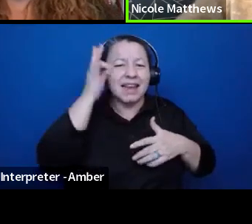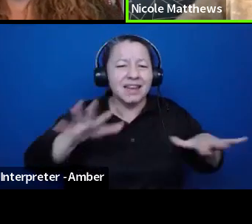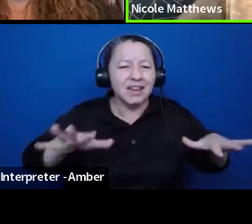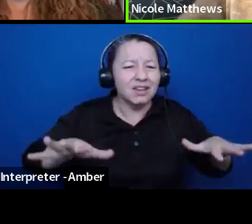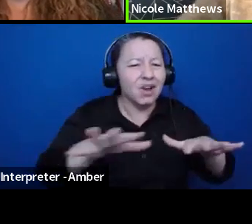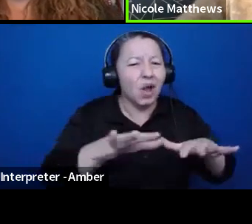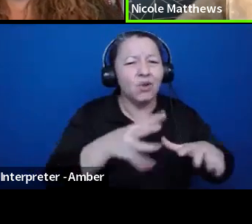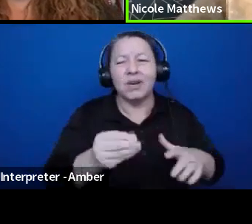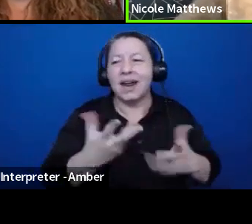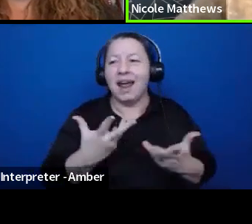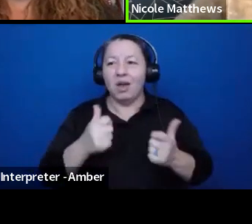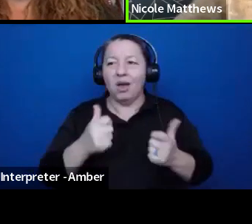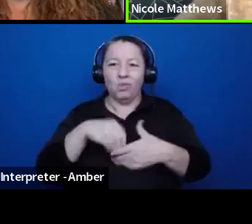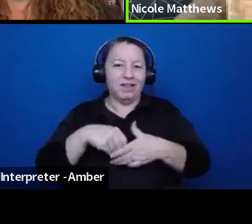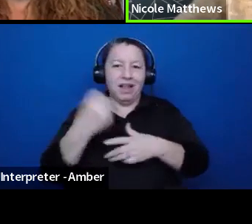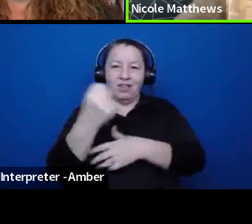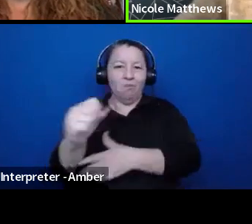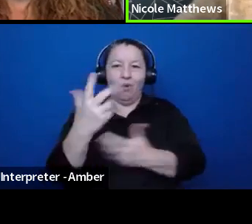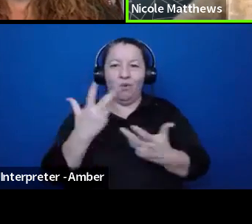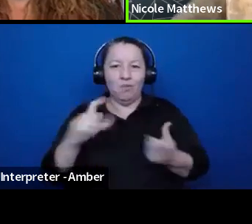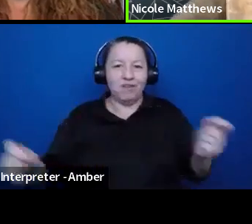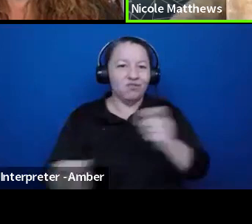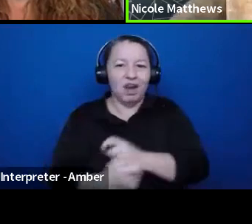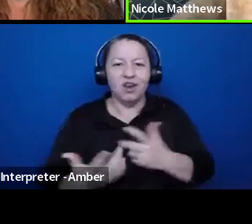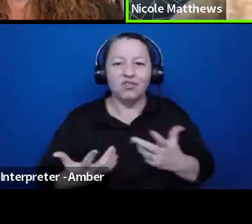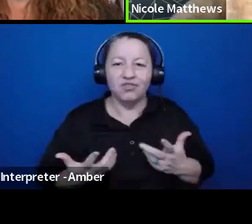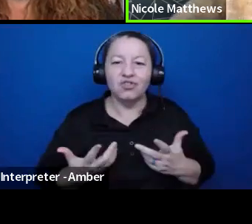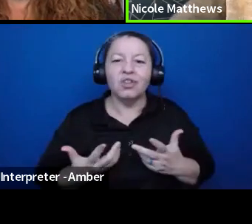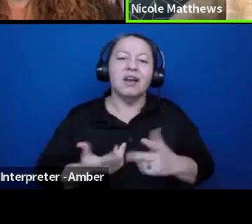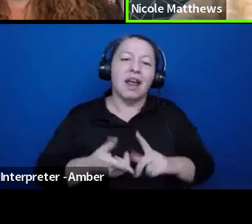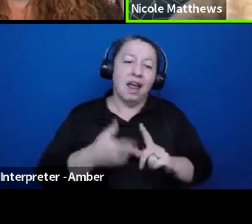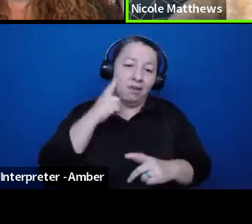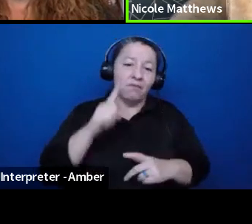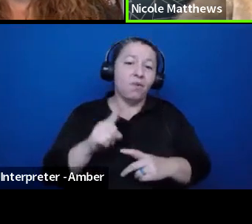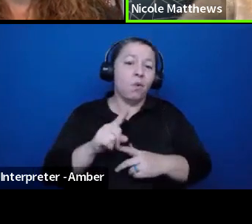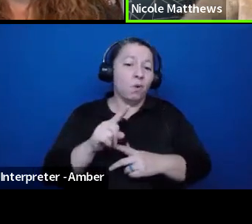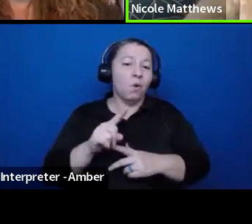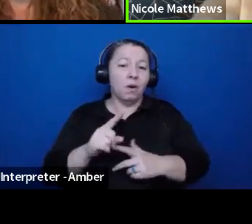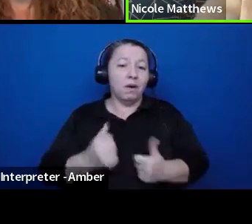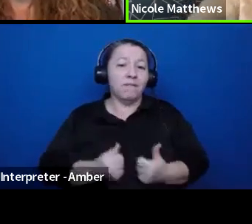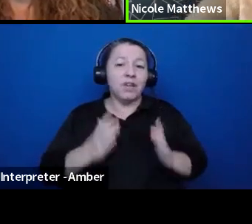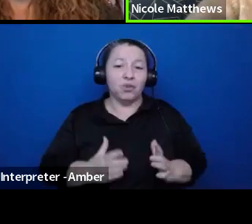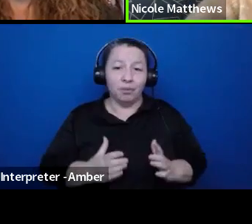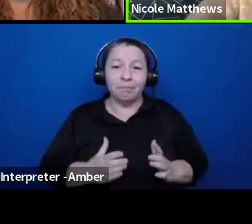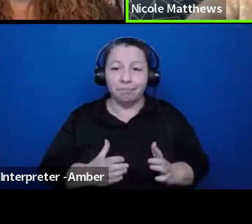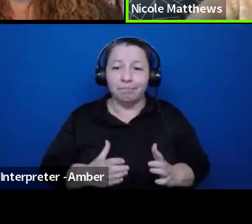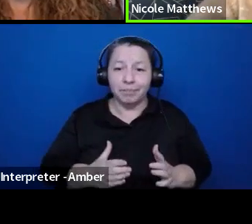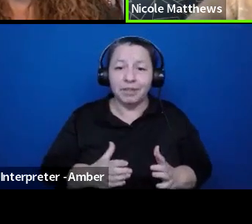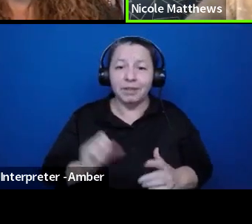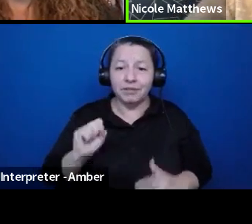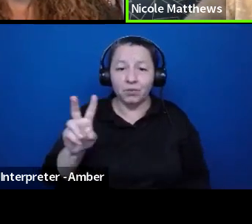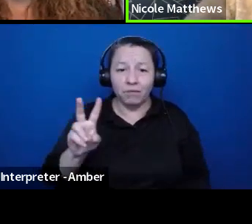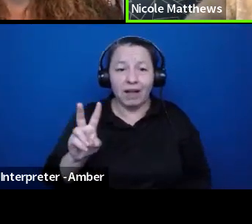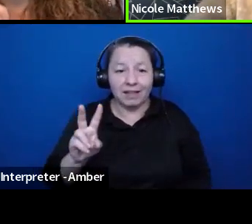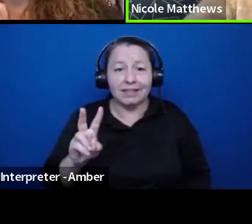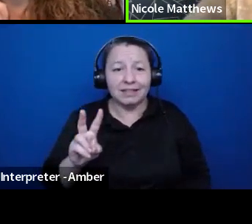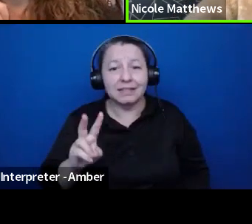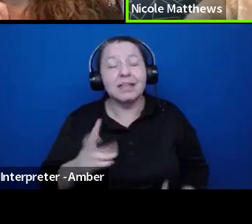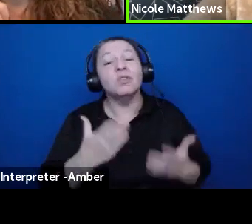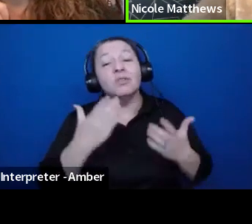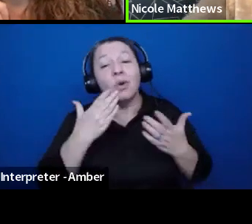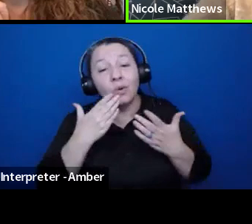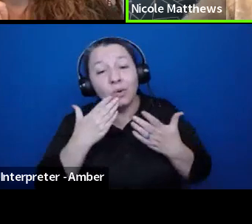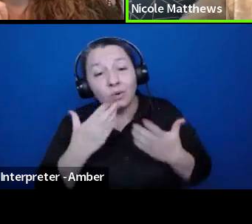of victims of sexual violence. So grateful to all of you. Thank you for these conversations. Thank